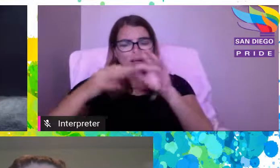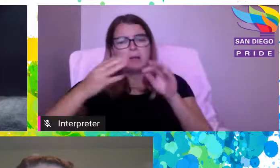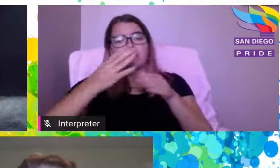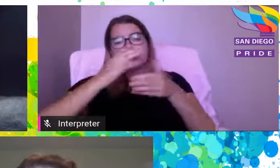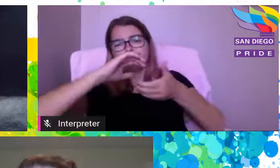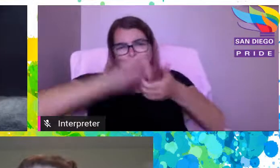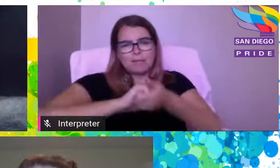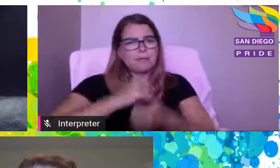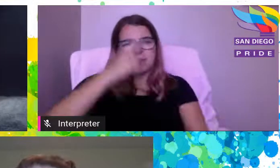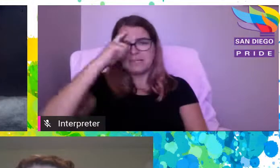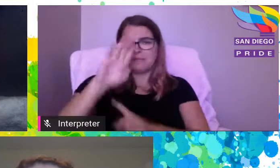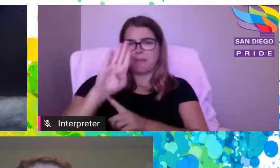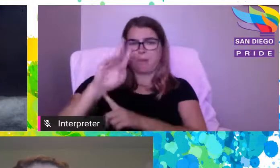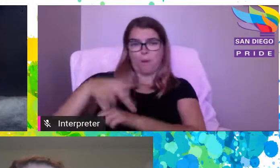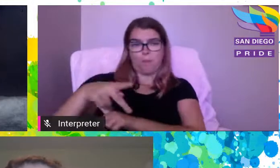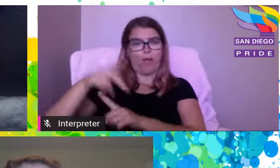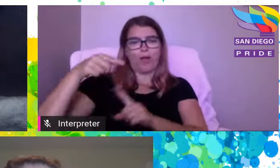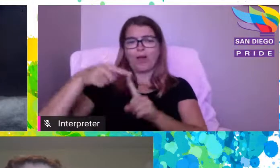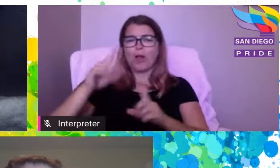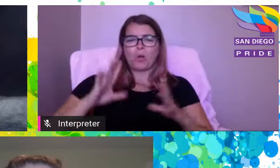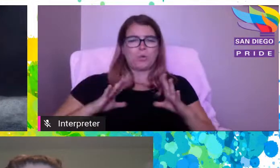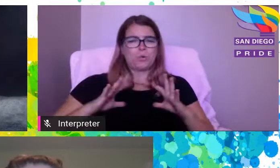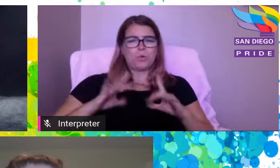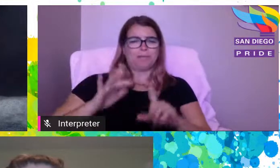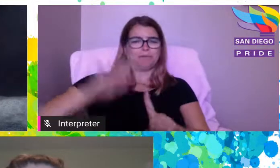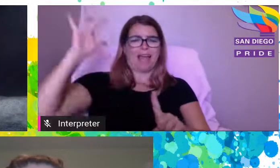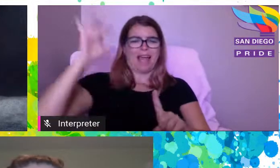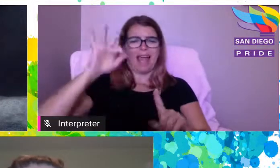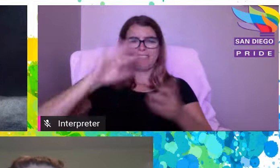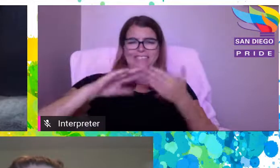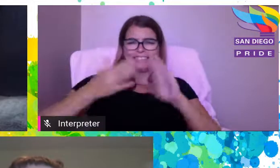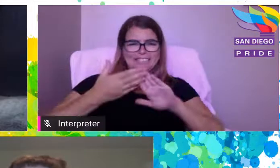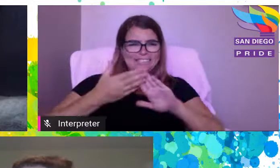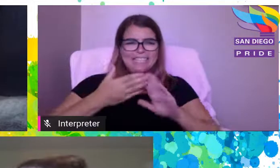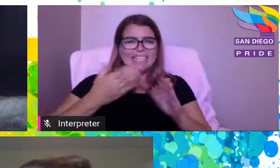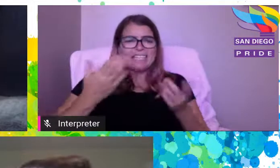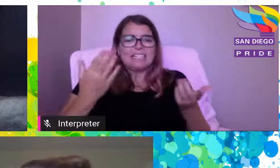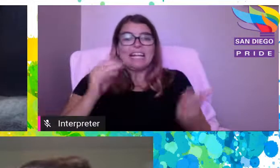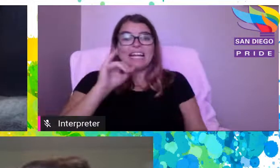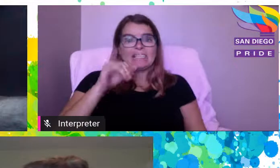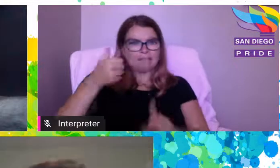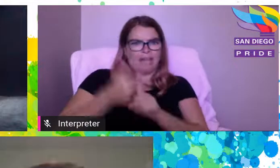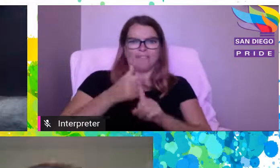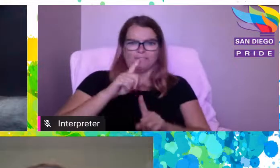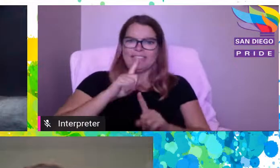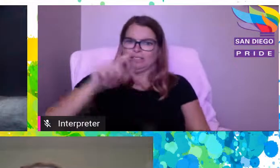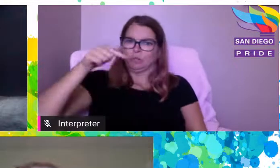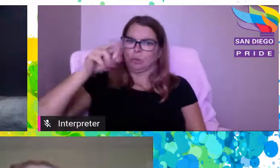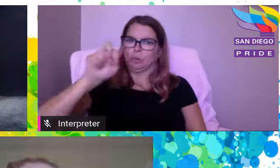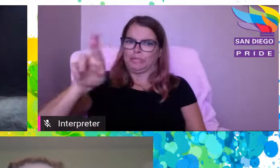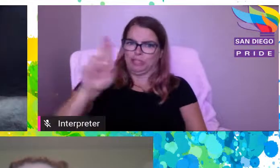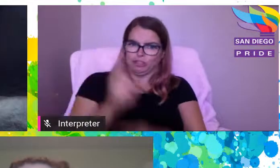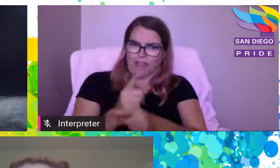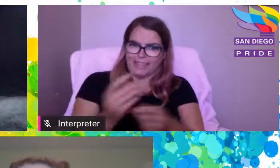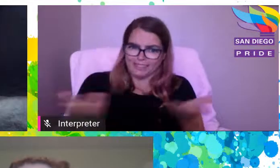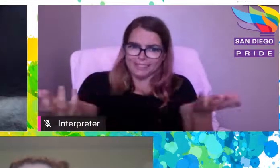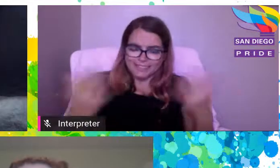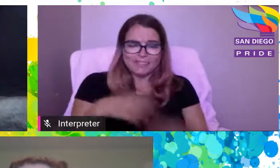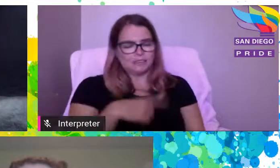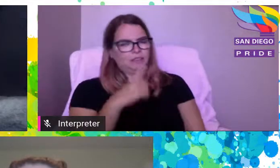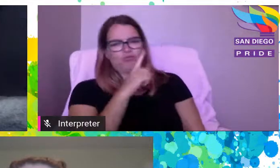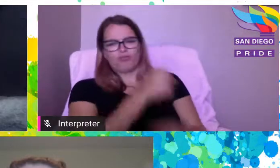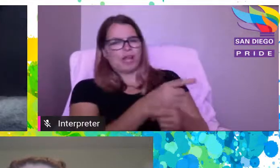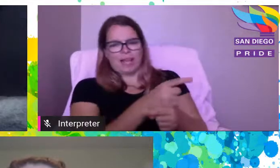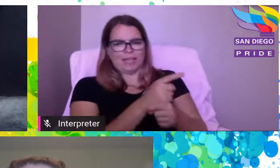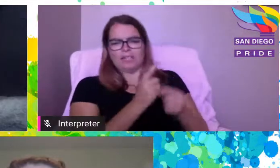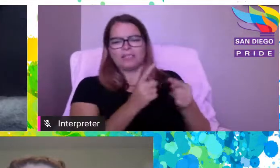Park is the gem of our city. And I'm so excited it's not queer, then what is it, right? Yeah. Right. Yeah. I'm hoping that we can be